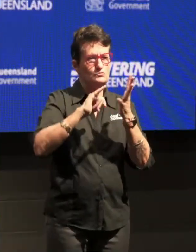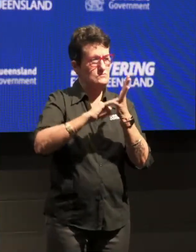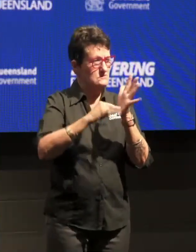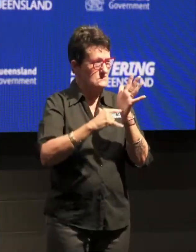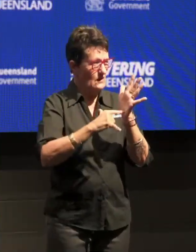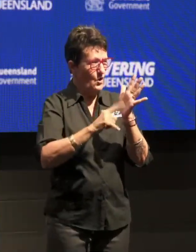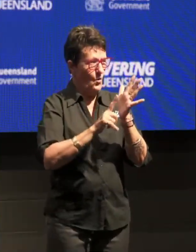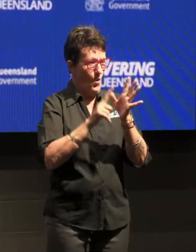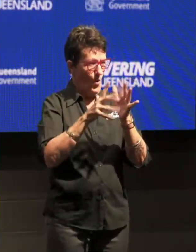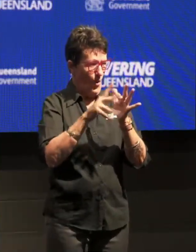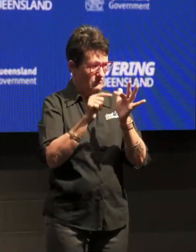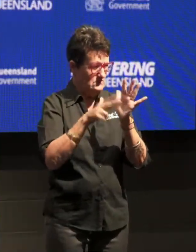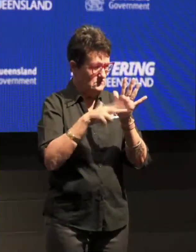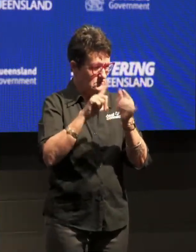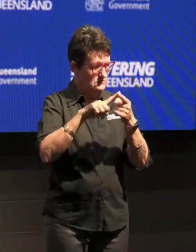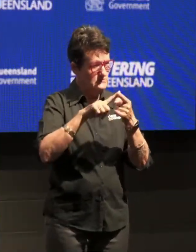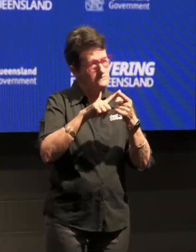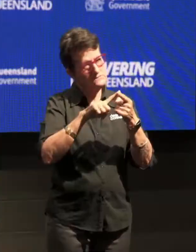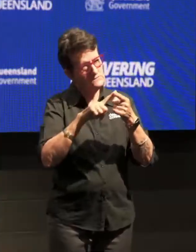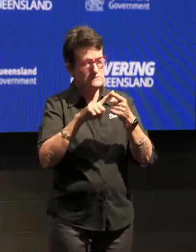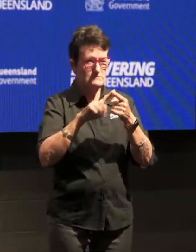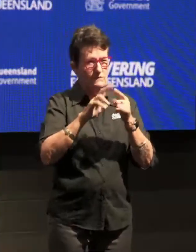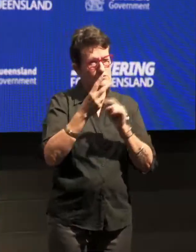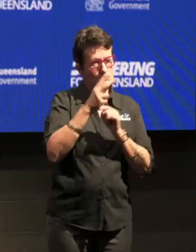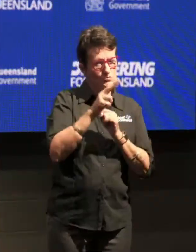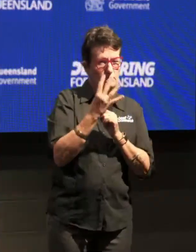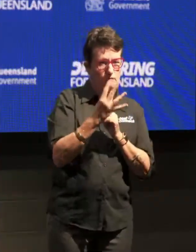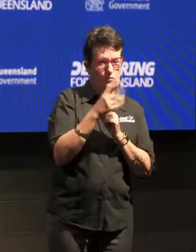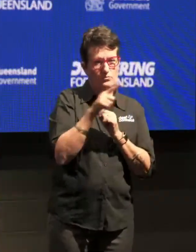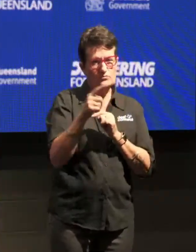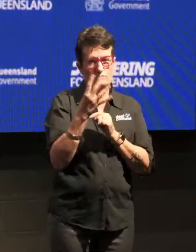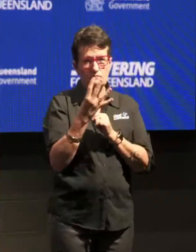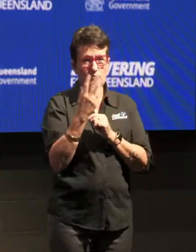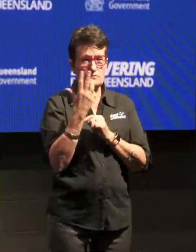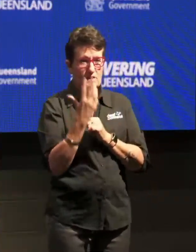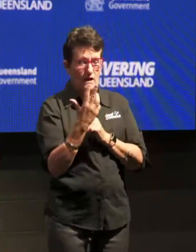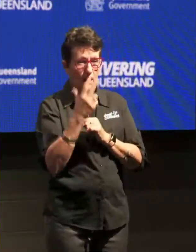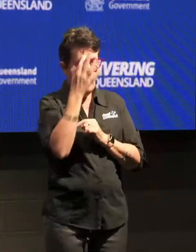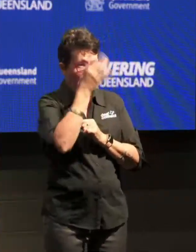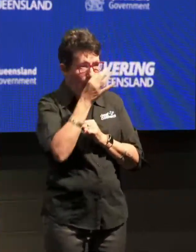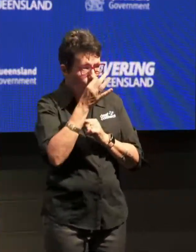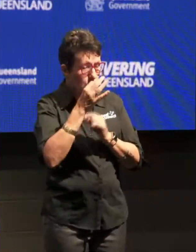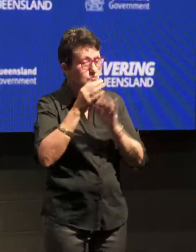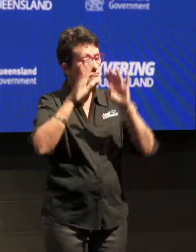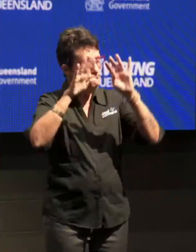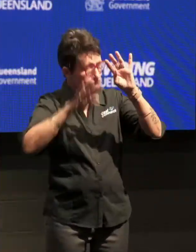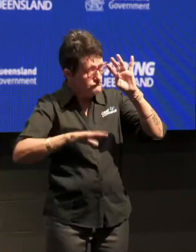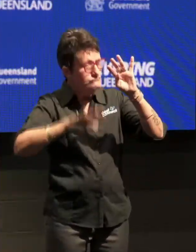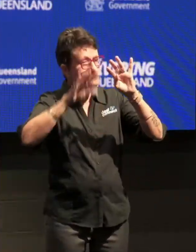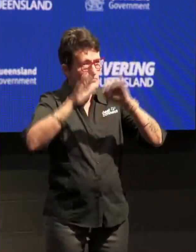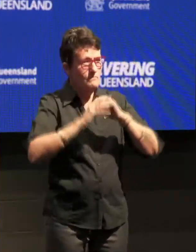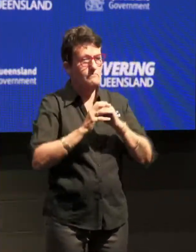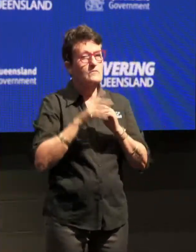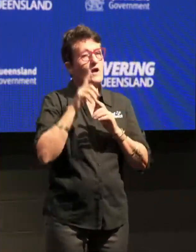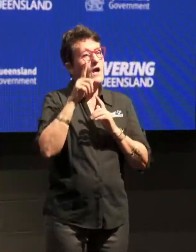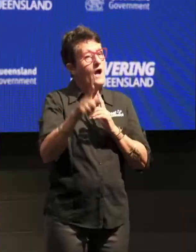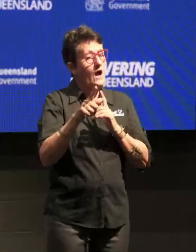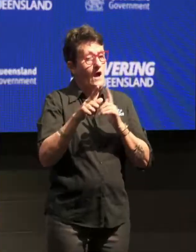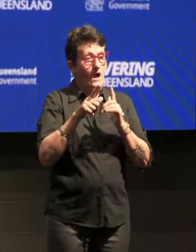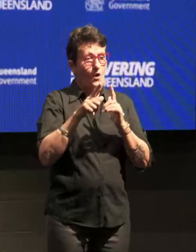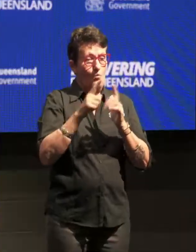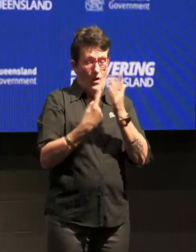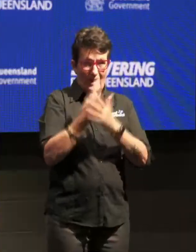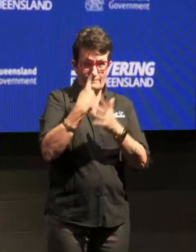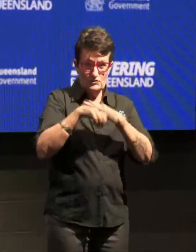south. That's over the next sort of 24 to 48 hours. Beyond that, the system and the rainfall, the system actually weakens and moves a little